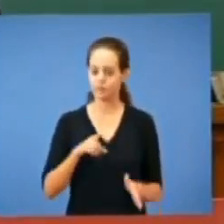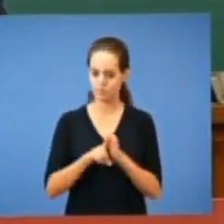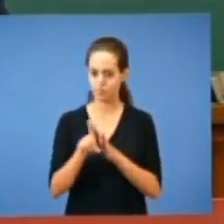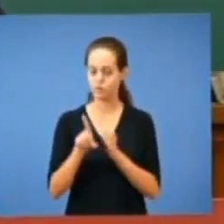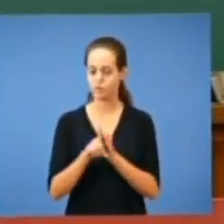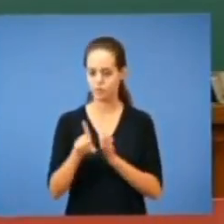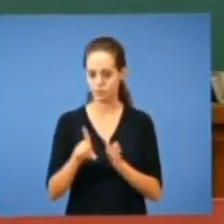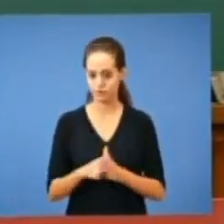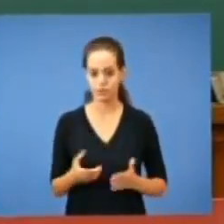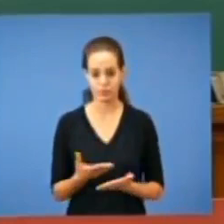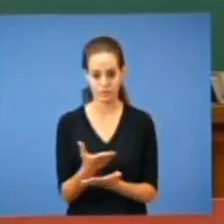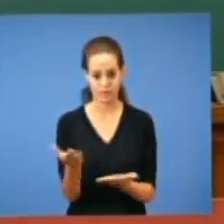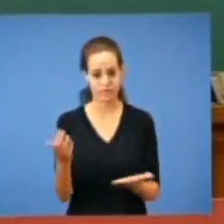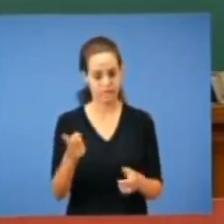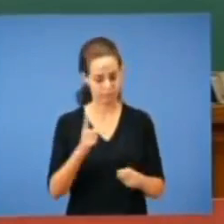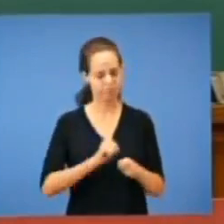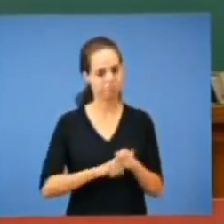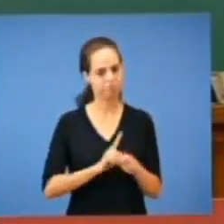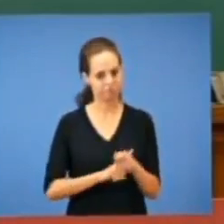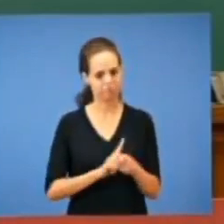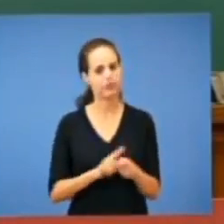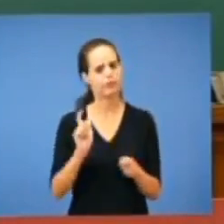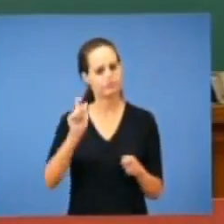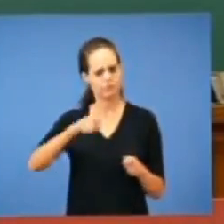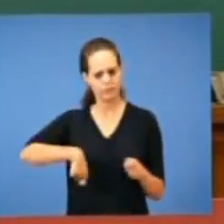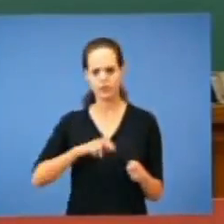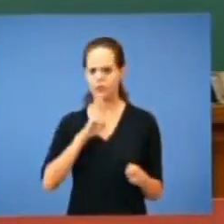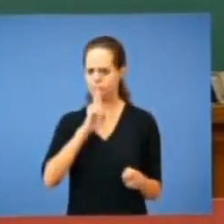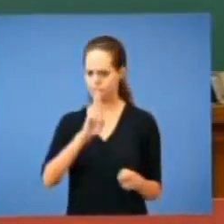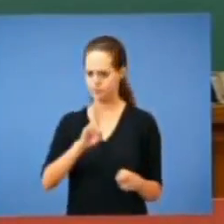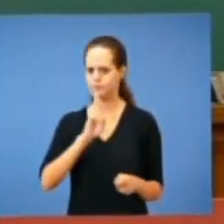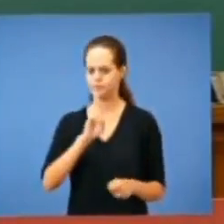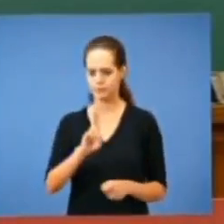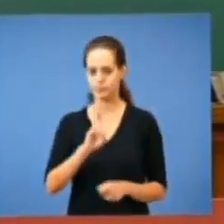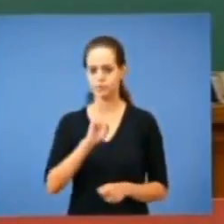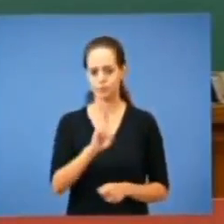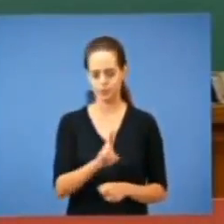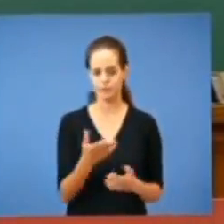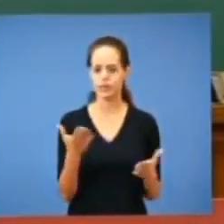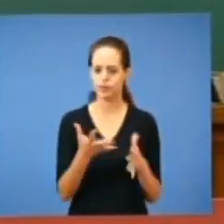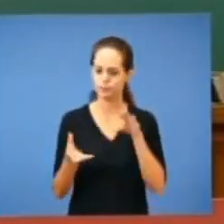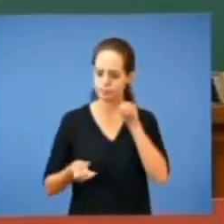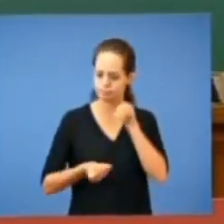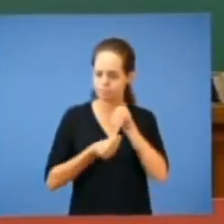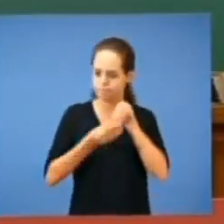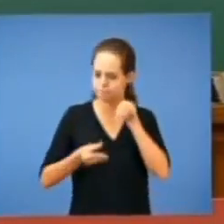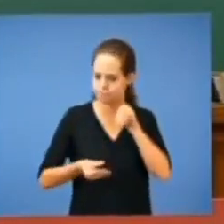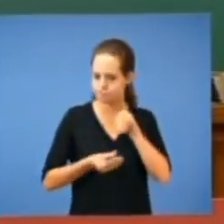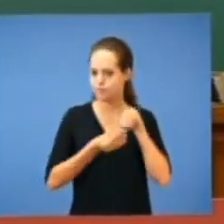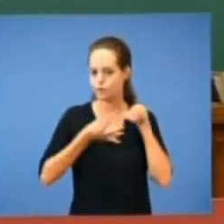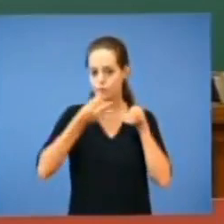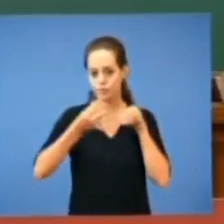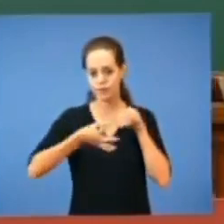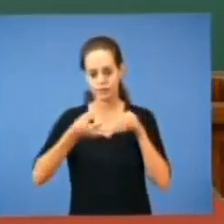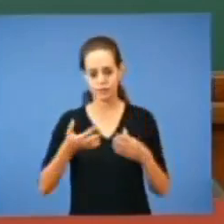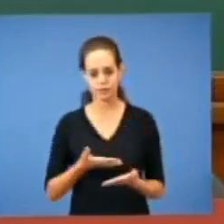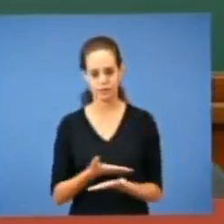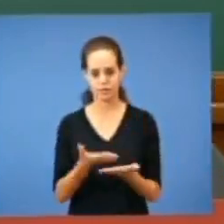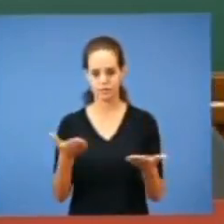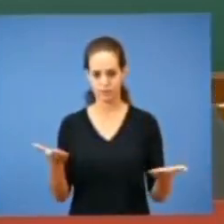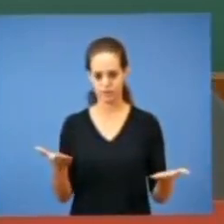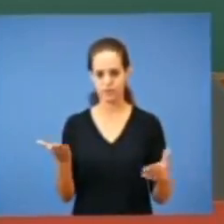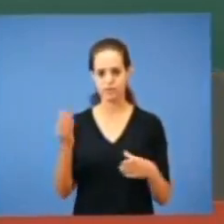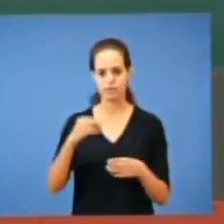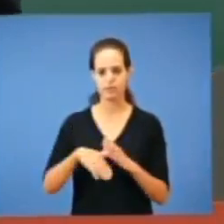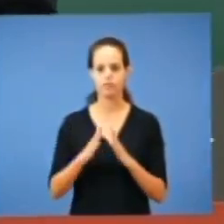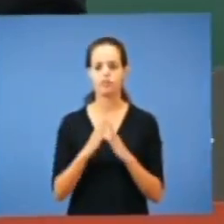For sure, the Braden had enough time to give the answers, and we are going to just make a few comments to the